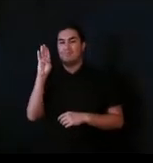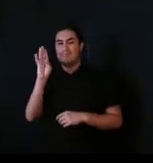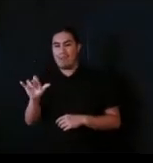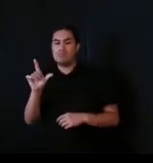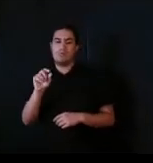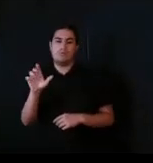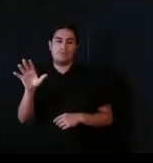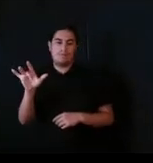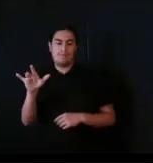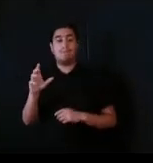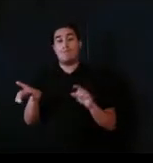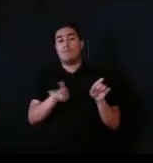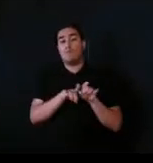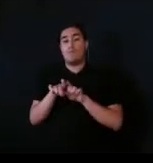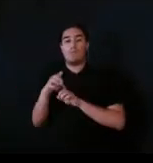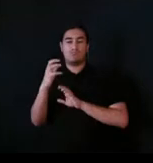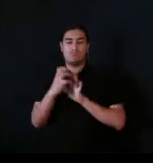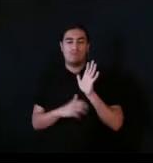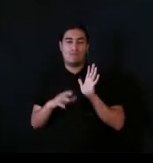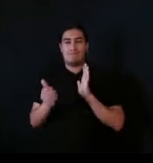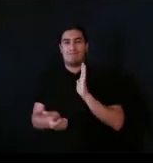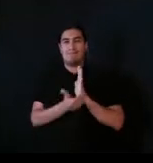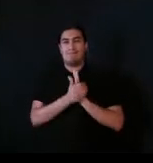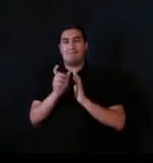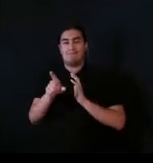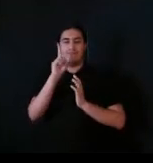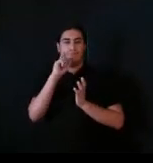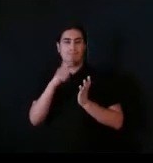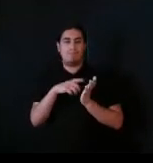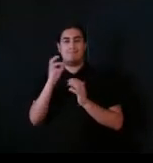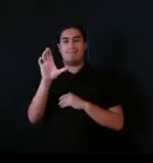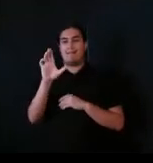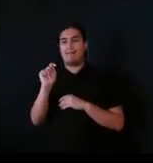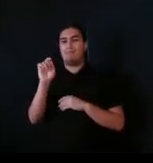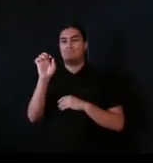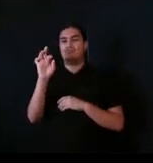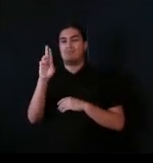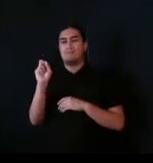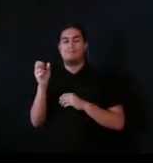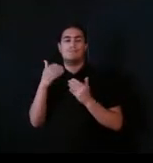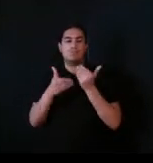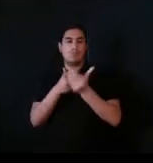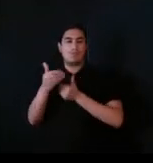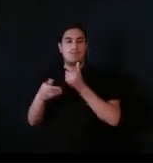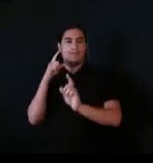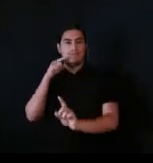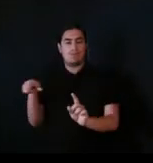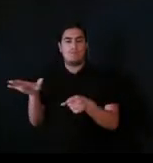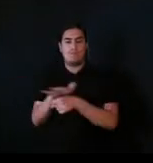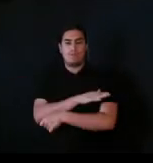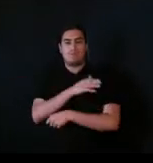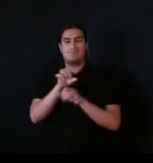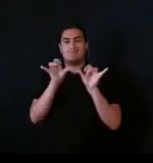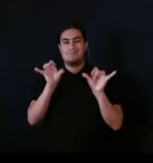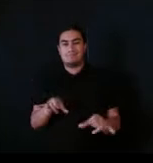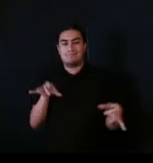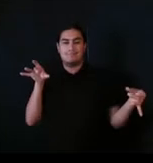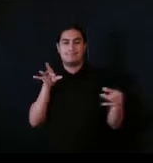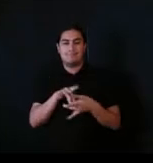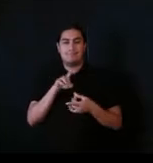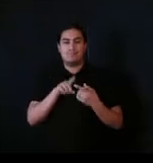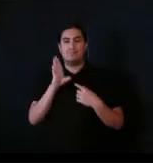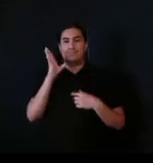lastly the draft addendum does need to address caltrans progress on ensuring consideration of the full system i'm consistent with the